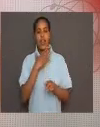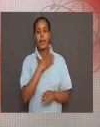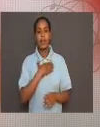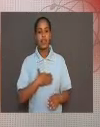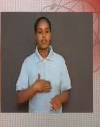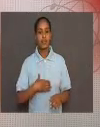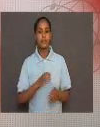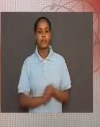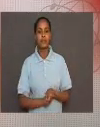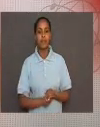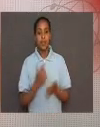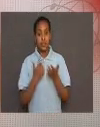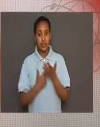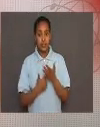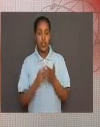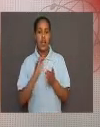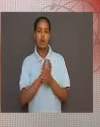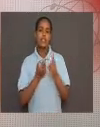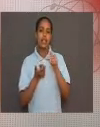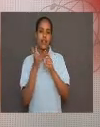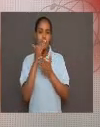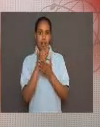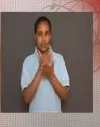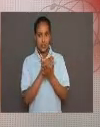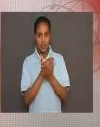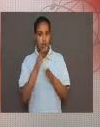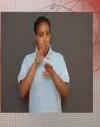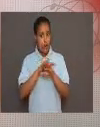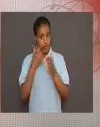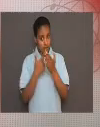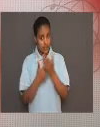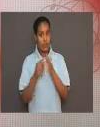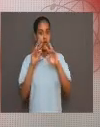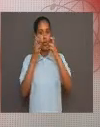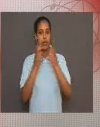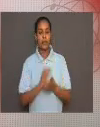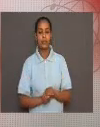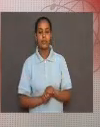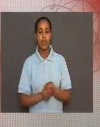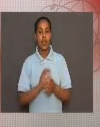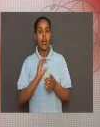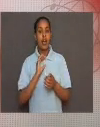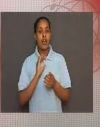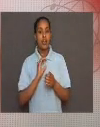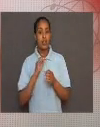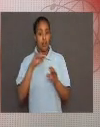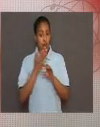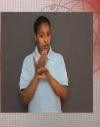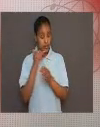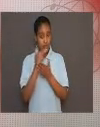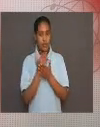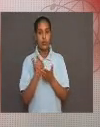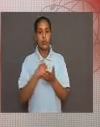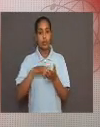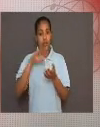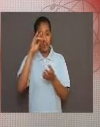elements. This is our second lesson on this topic. In our last lesson, we